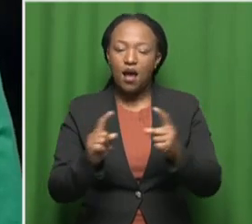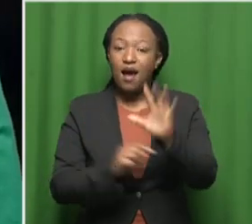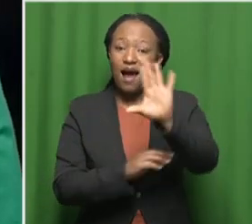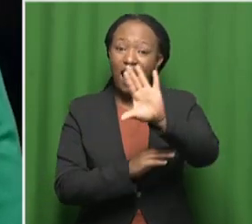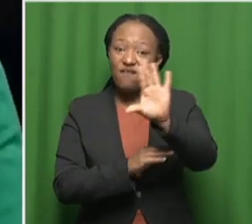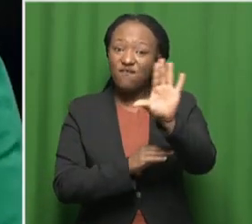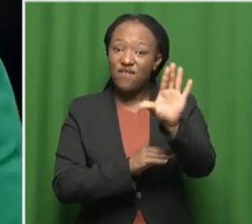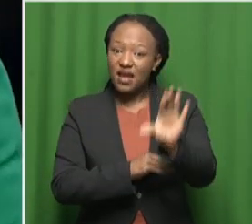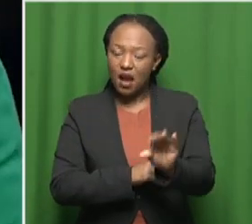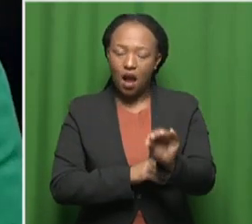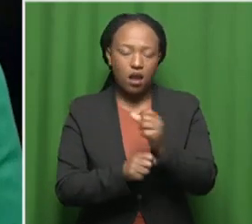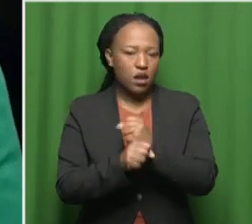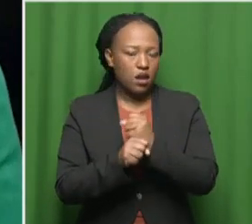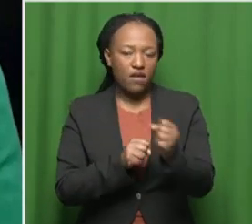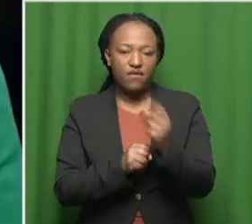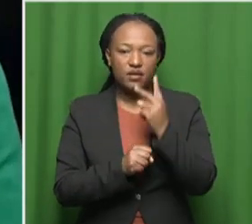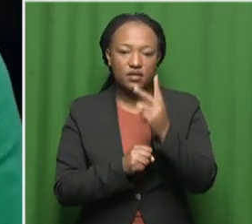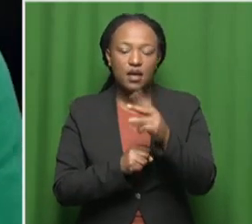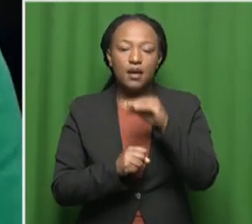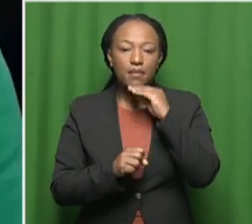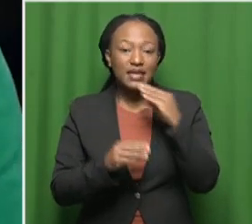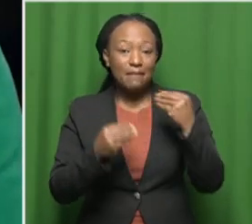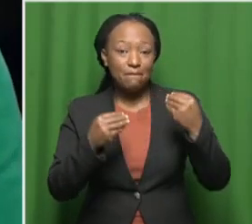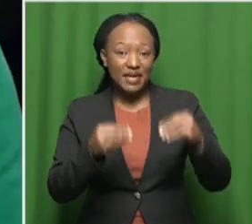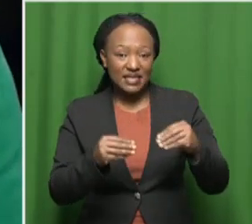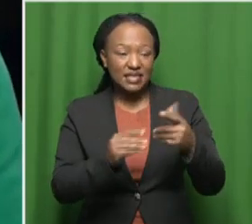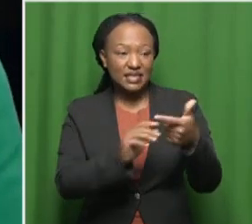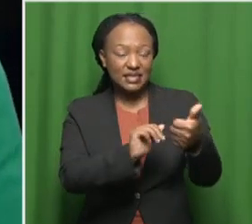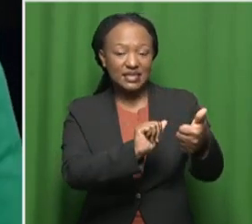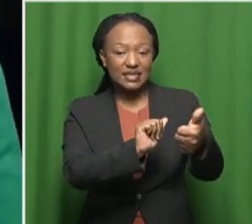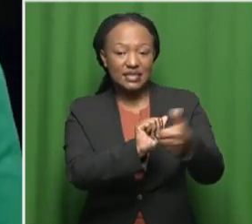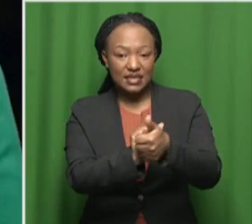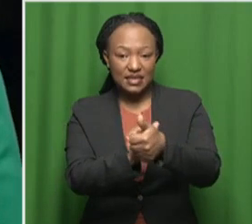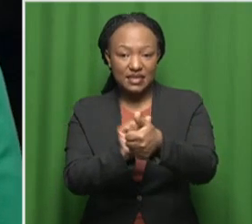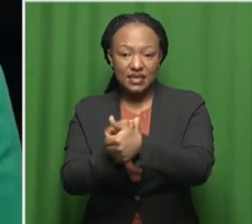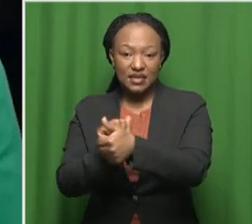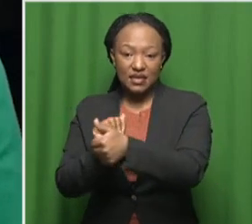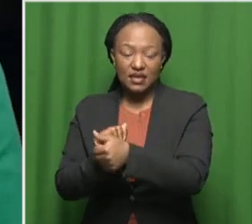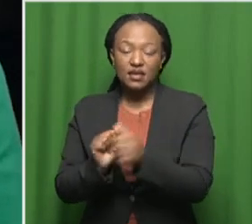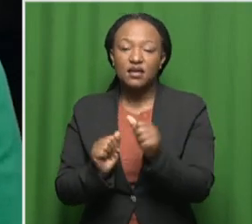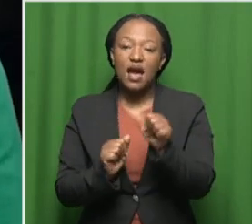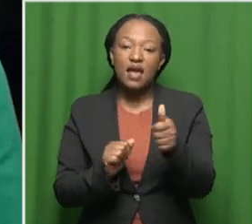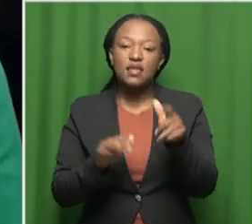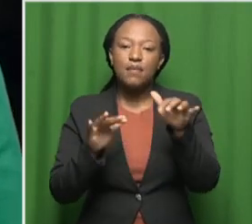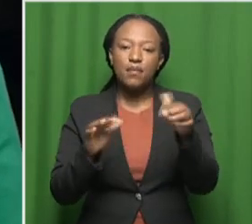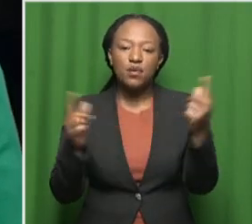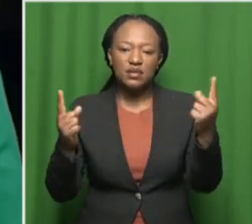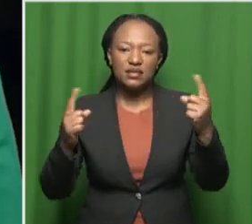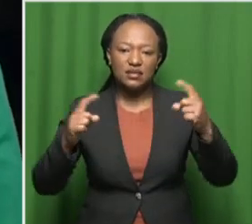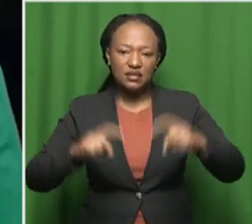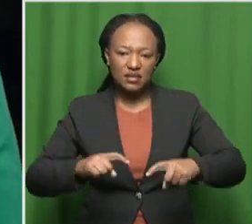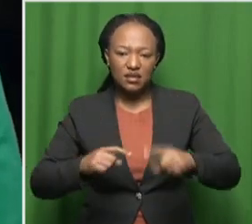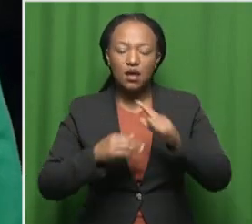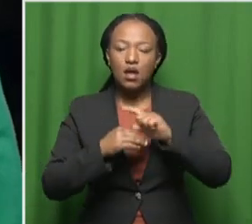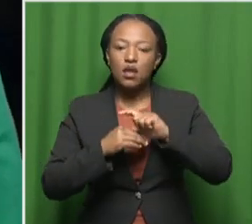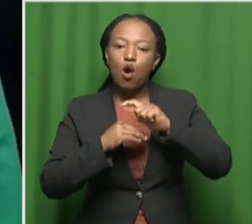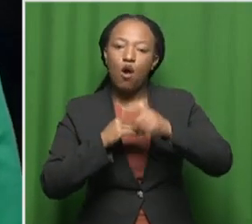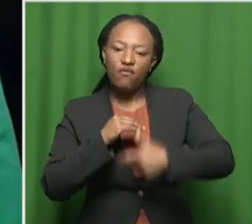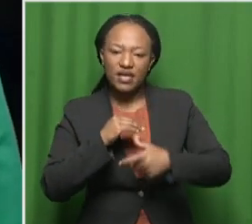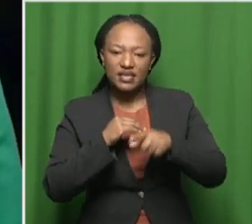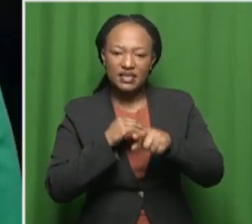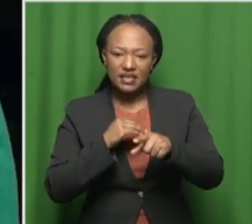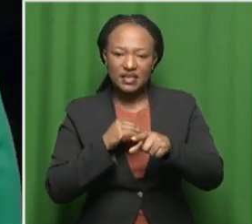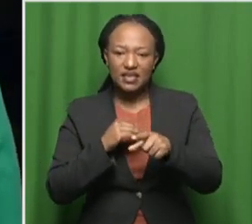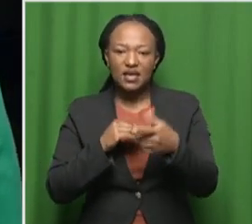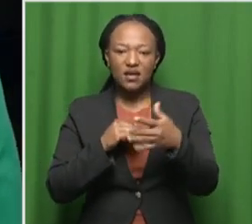their business counterparts are also here, but we have people who are here only to just participate in the conference, which will then in